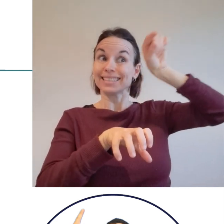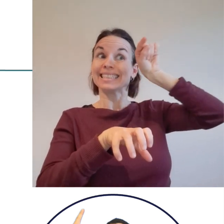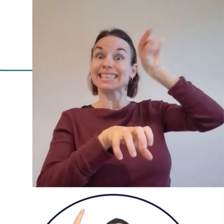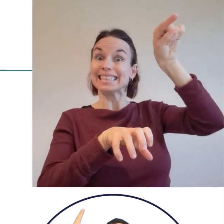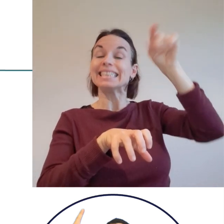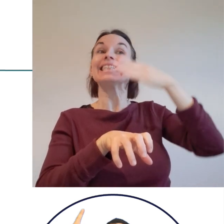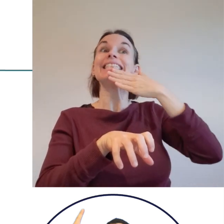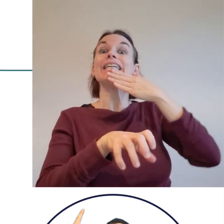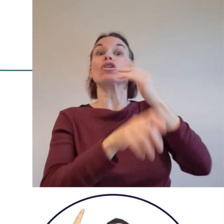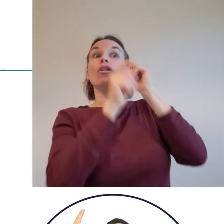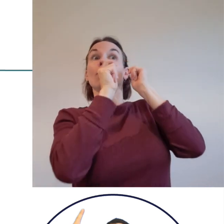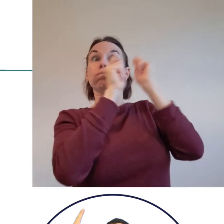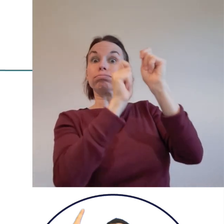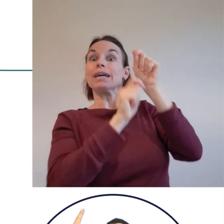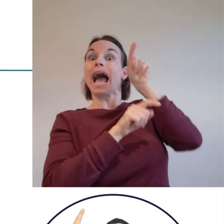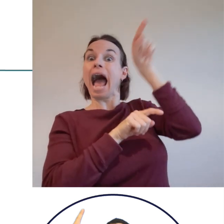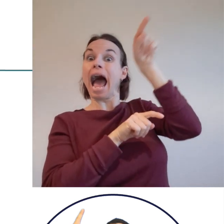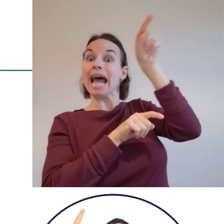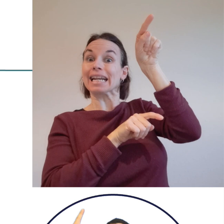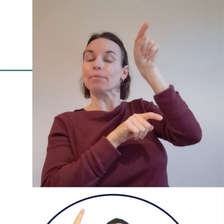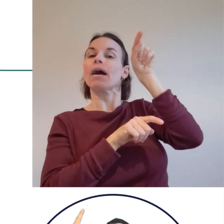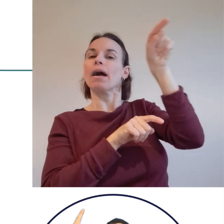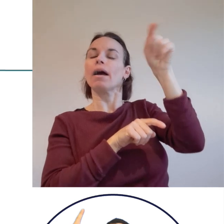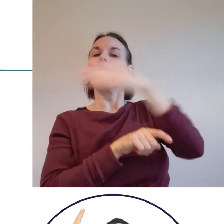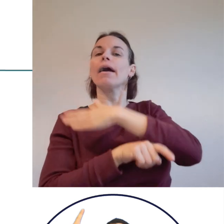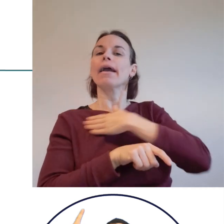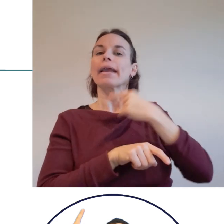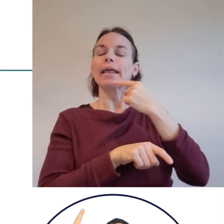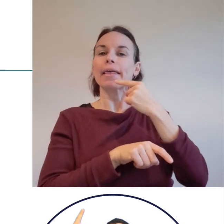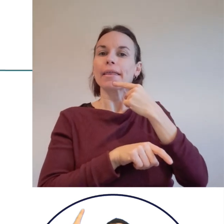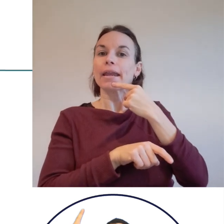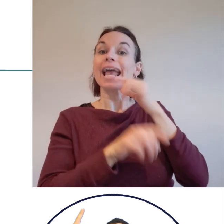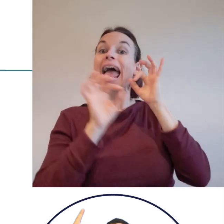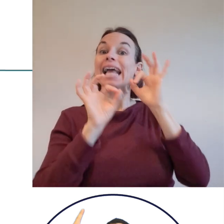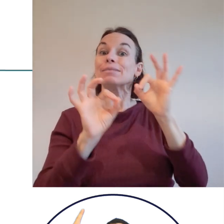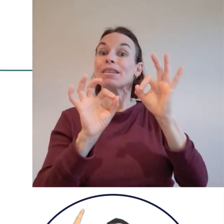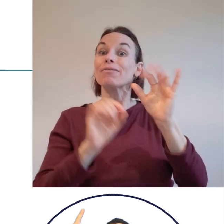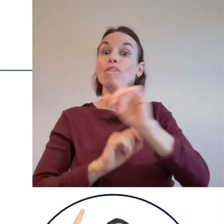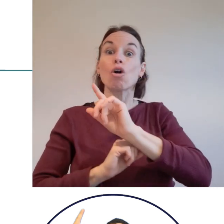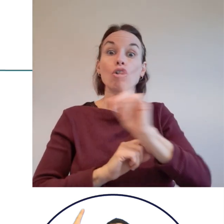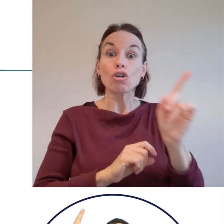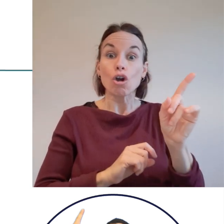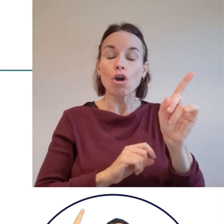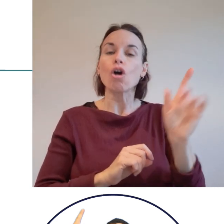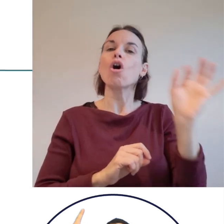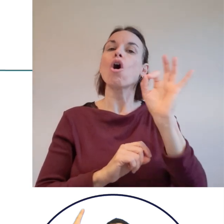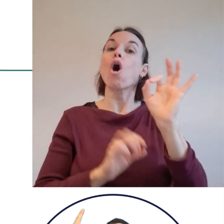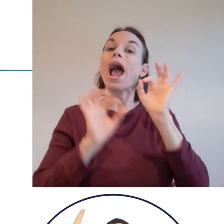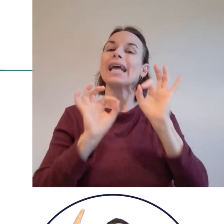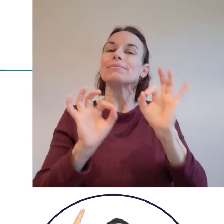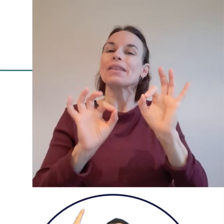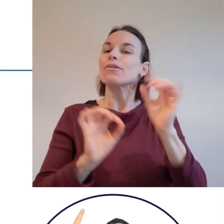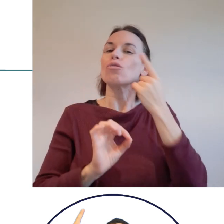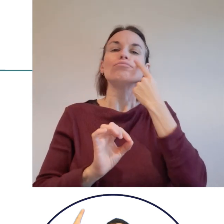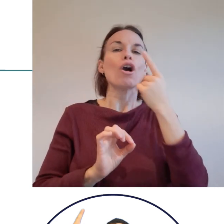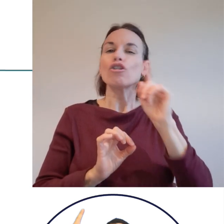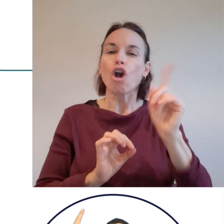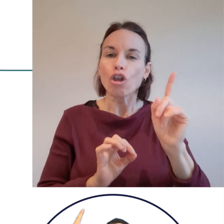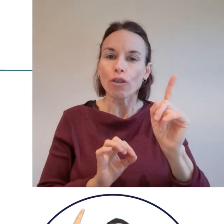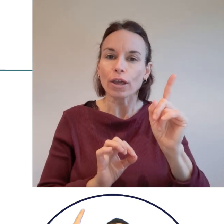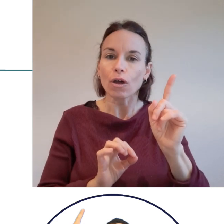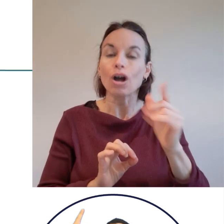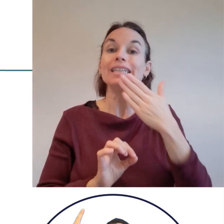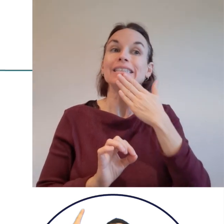are part of the indefinite and they are used only when the indefinite has a specific unknown or